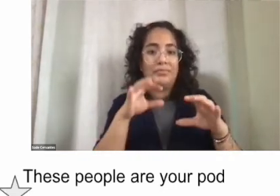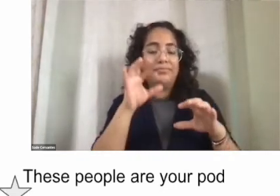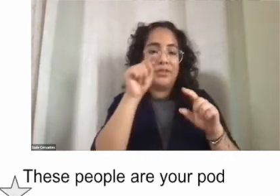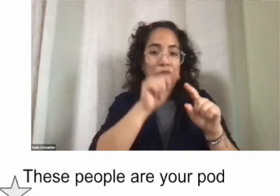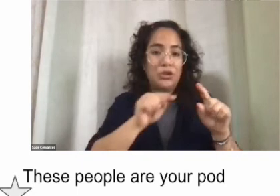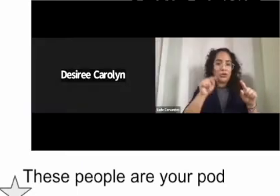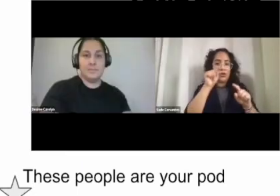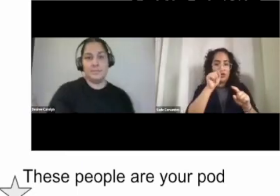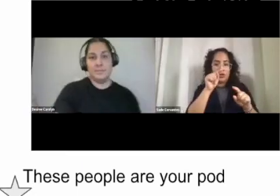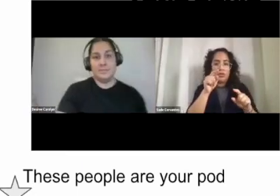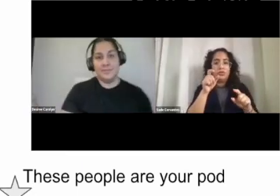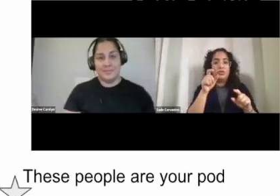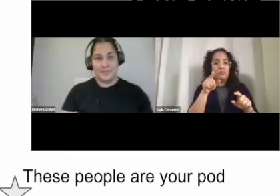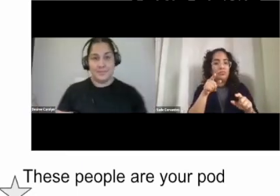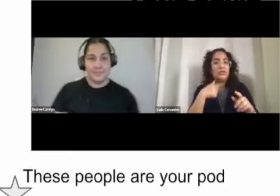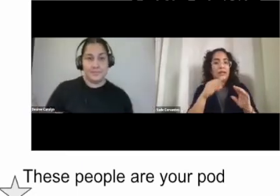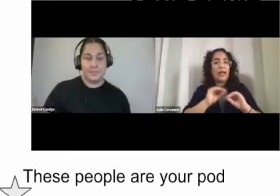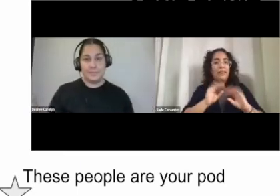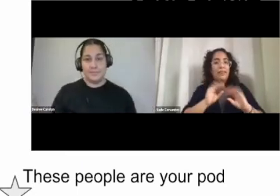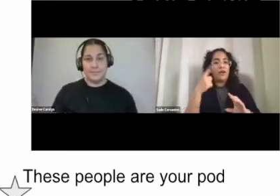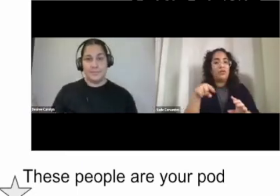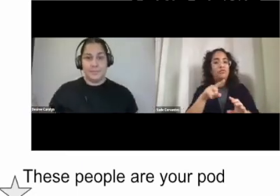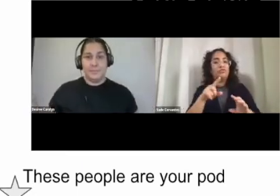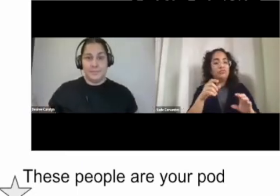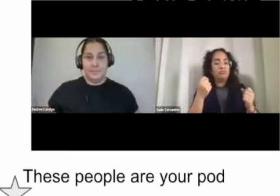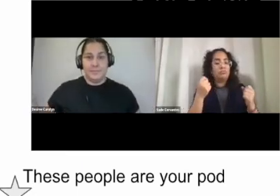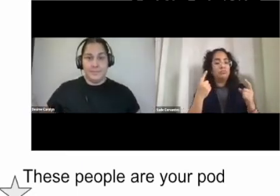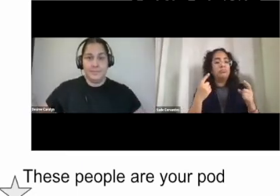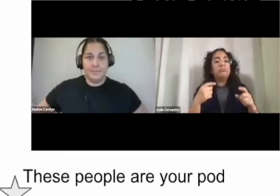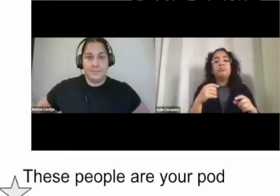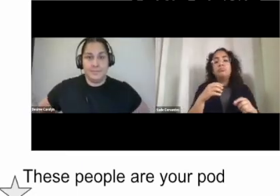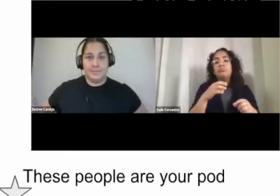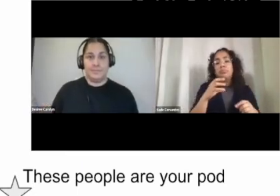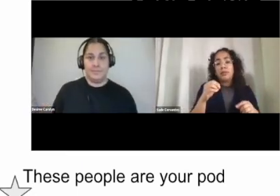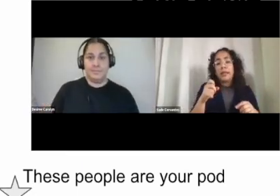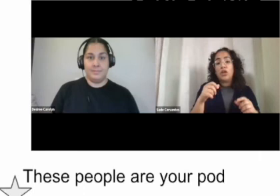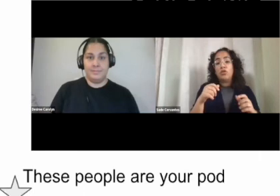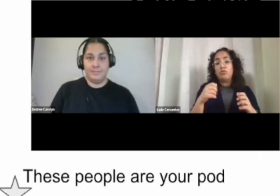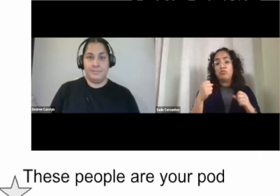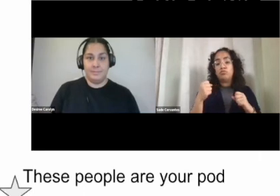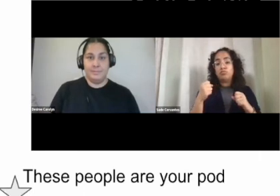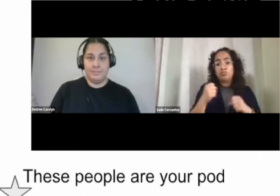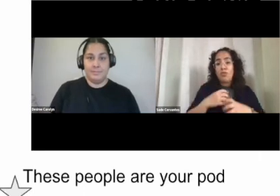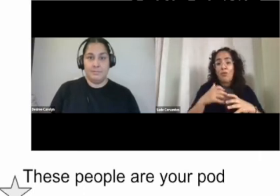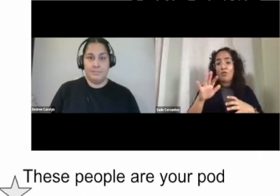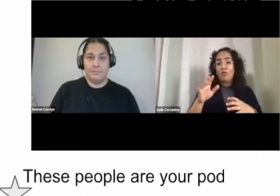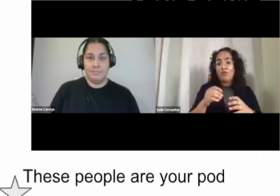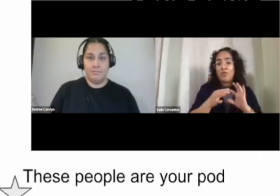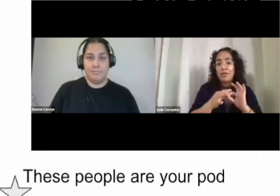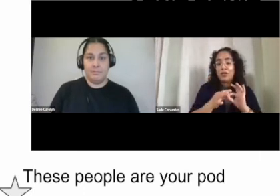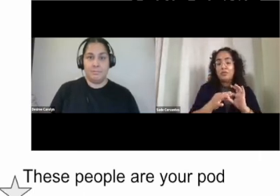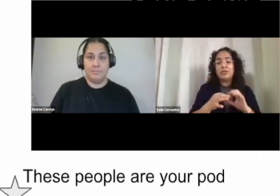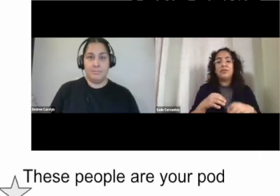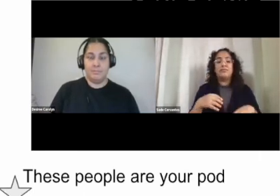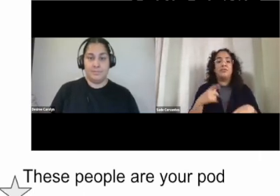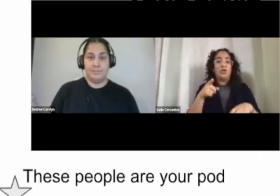circles so that it's really clear for you, and that you grow relationships so that you can nurture relationships